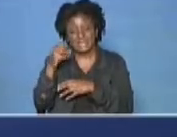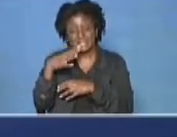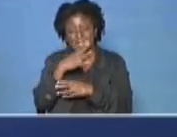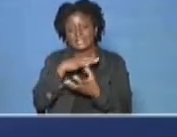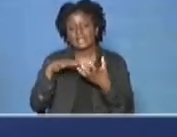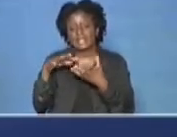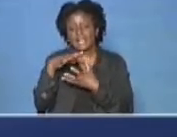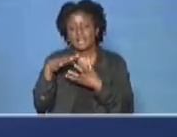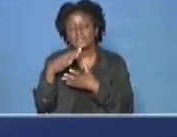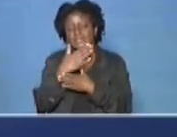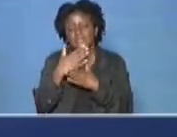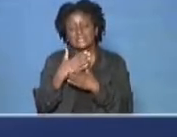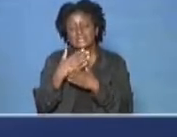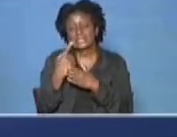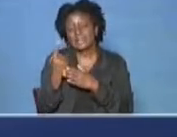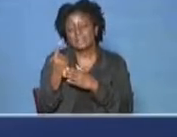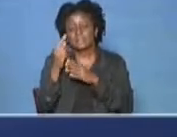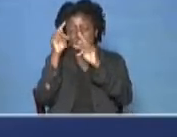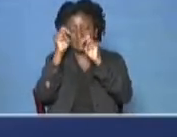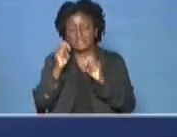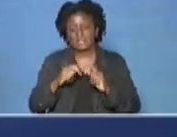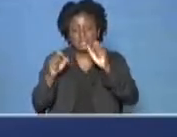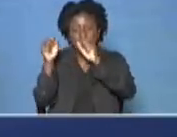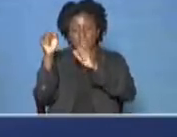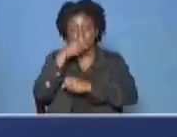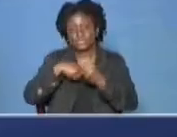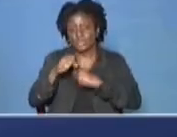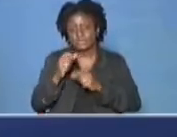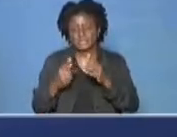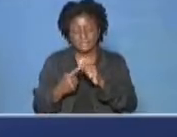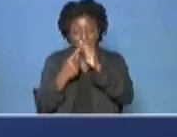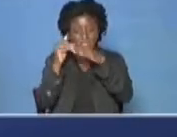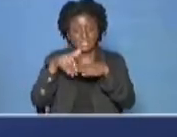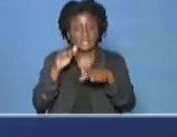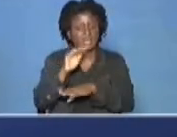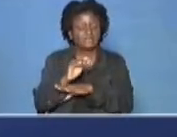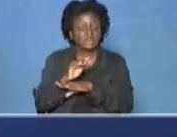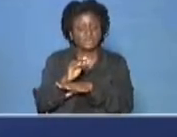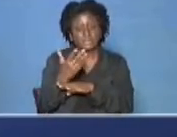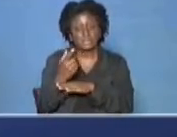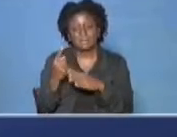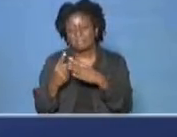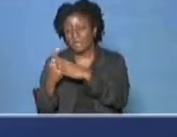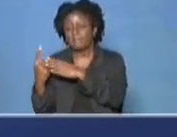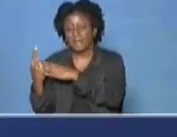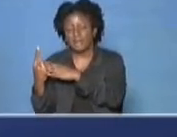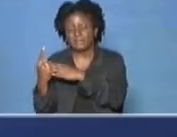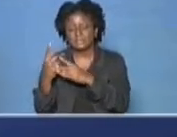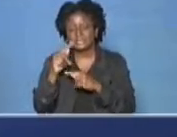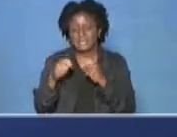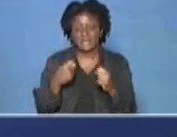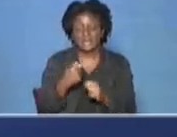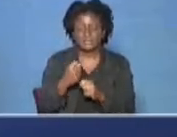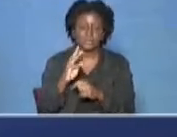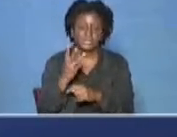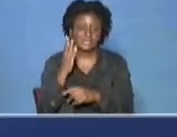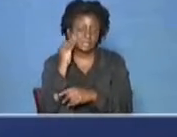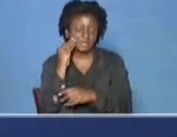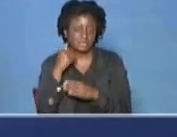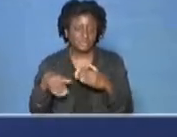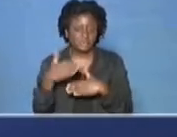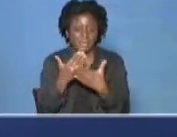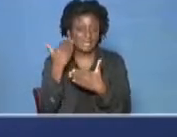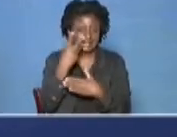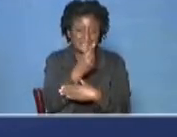and there's going to be some isolated thunderstorms, particularly in the afternoon. These will be of the pop-up type nature that we have have been experiencing over the past several